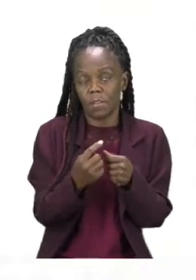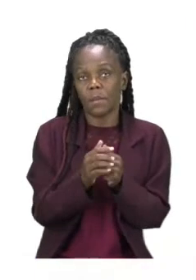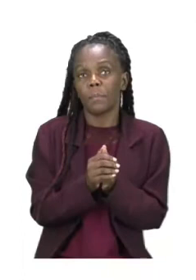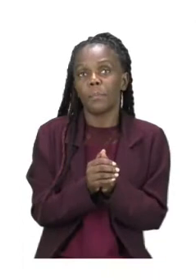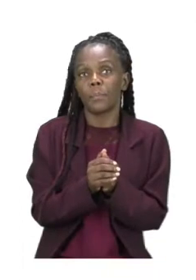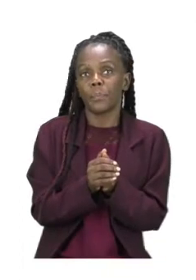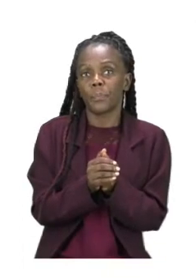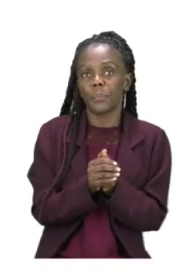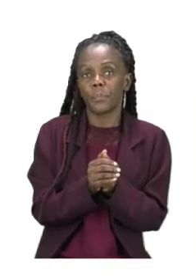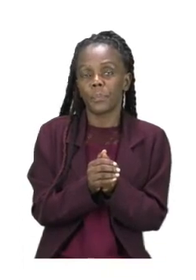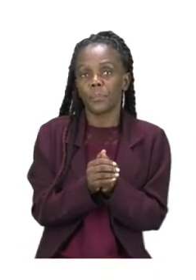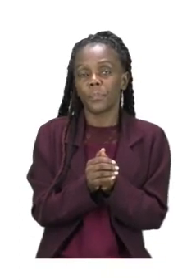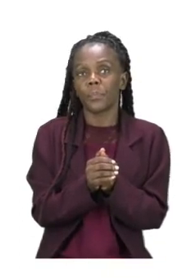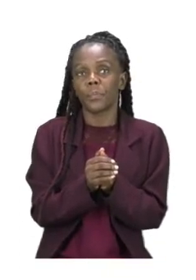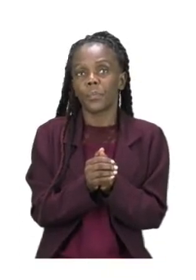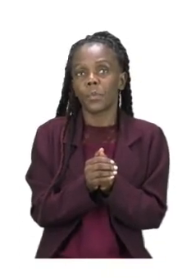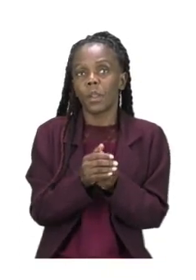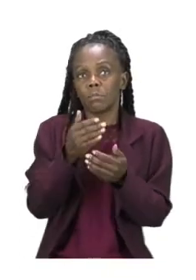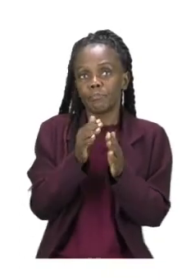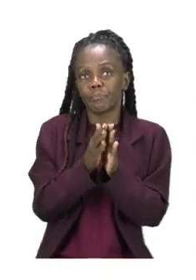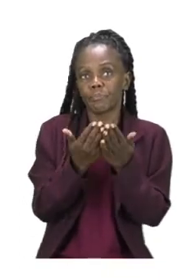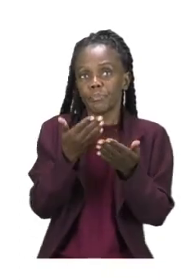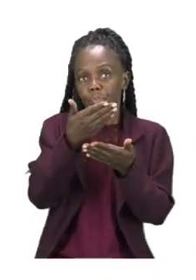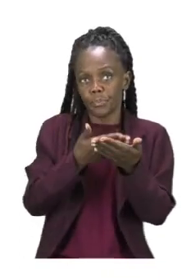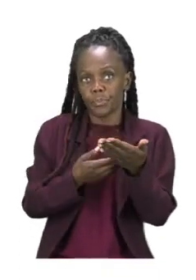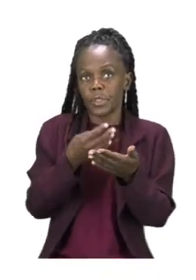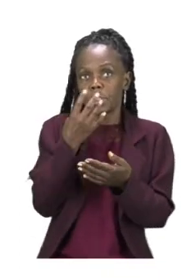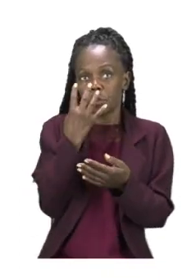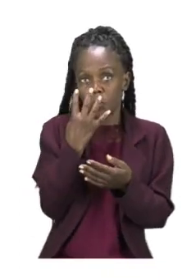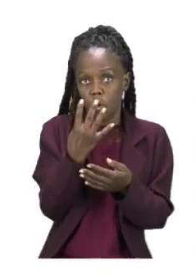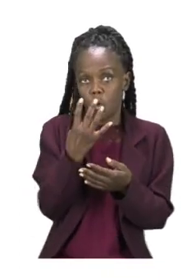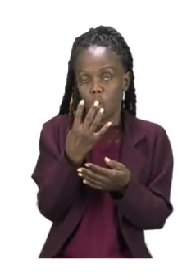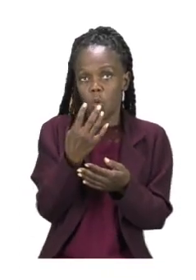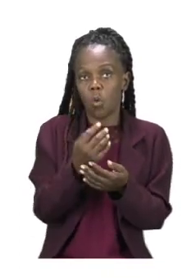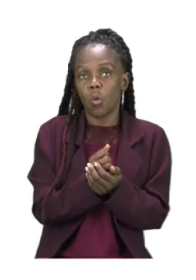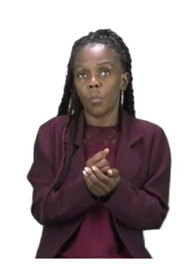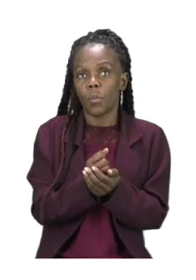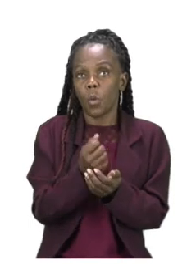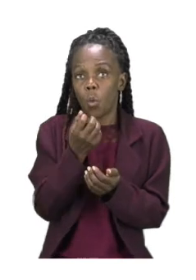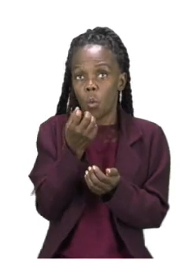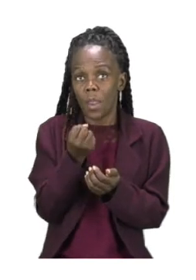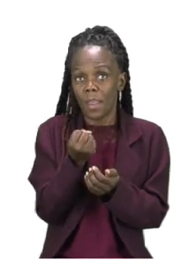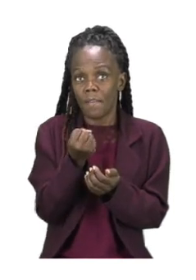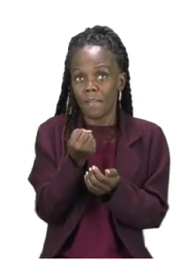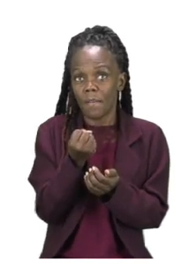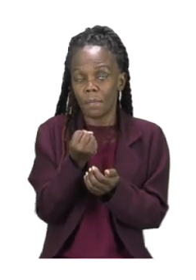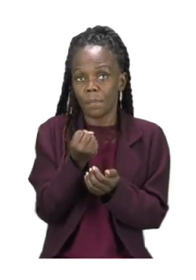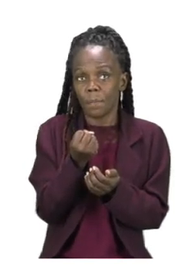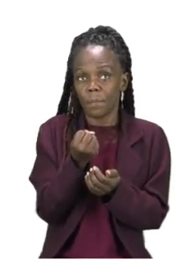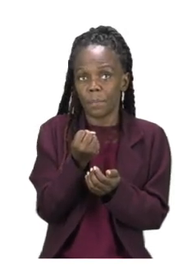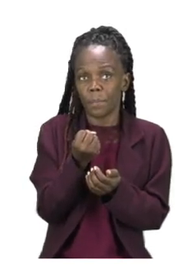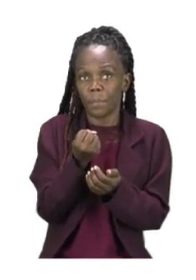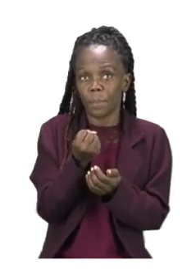4. On page 4 we have bricks and each brick has a number. So